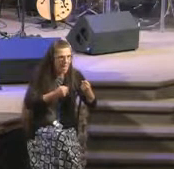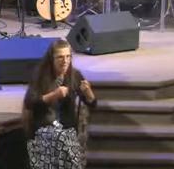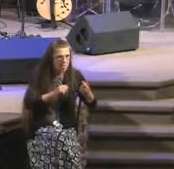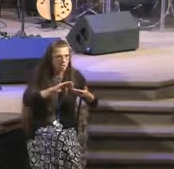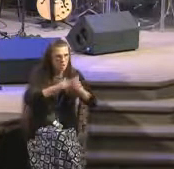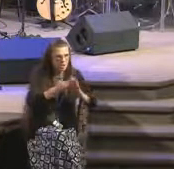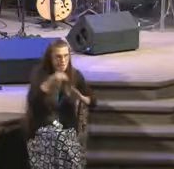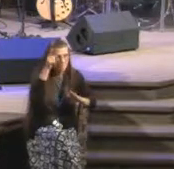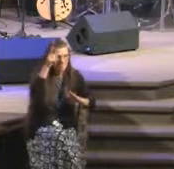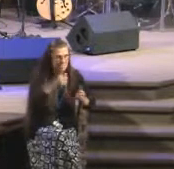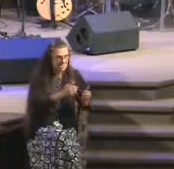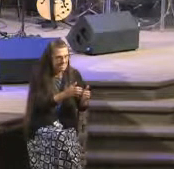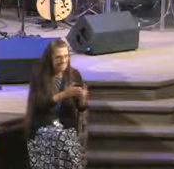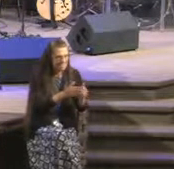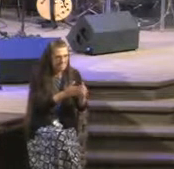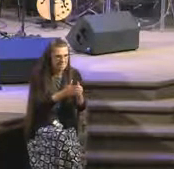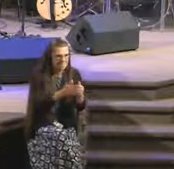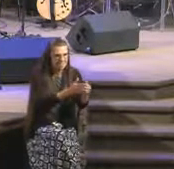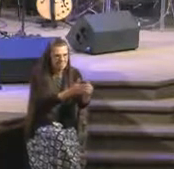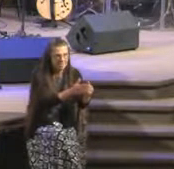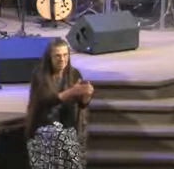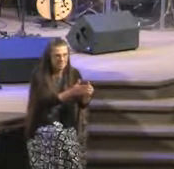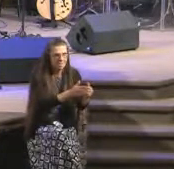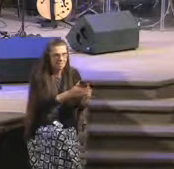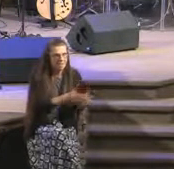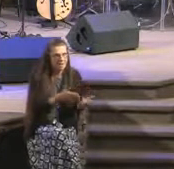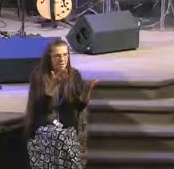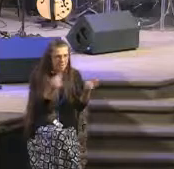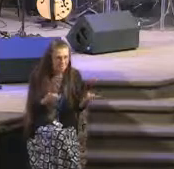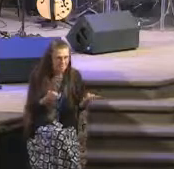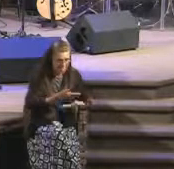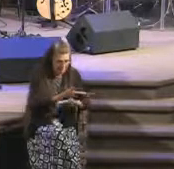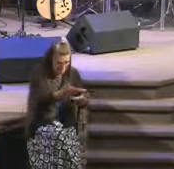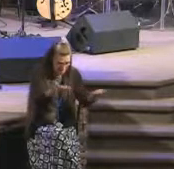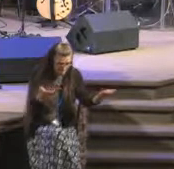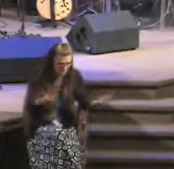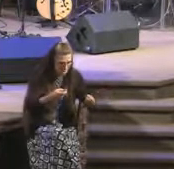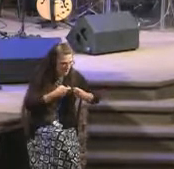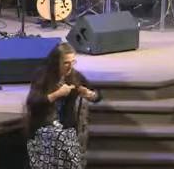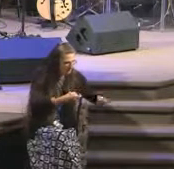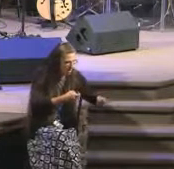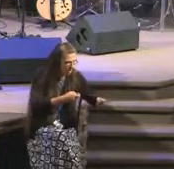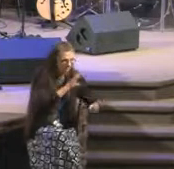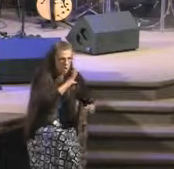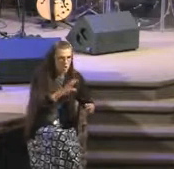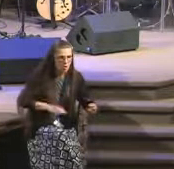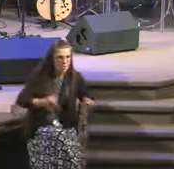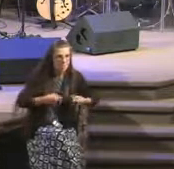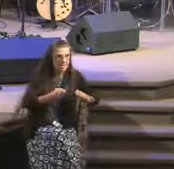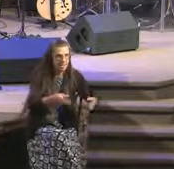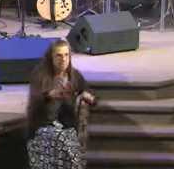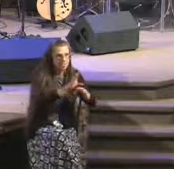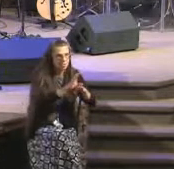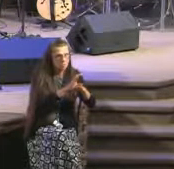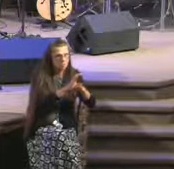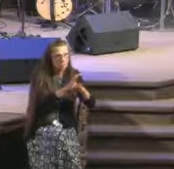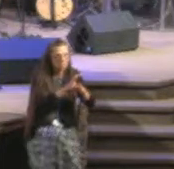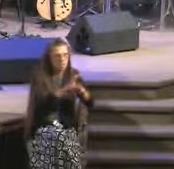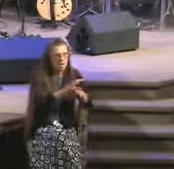leadership. Ephesians 4, 11 and 12. Now these are the gifts Christ gave the church: